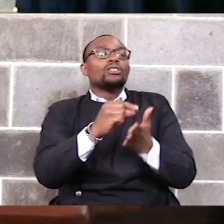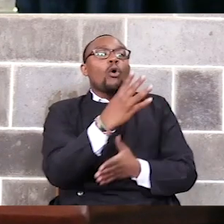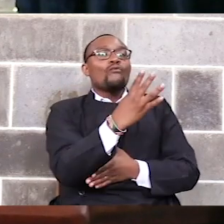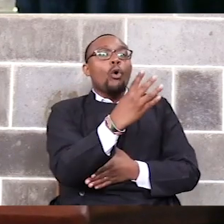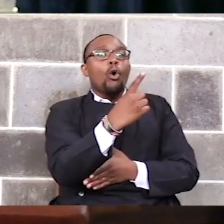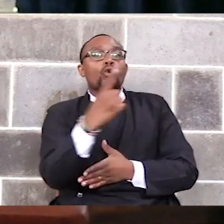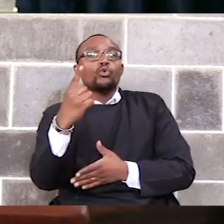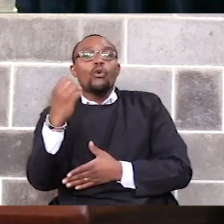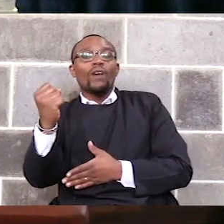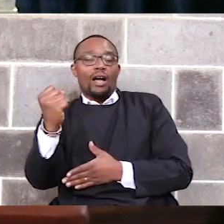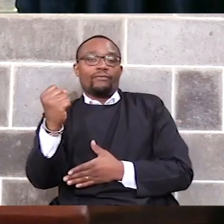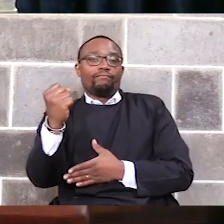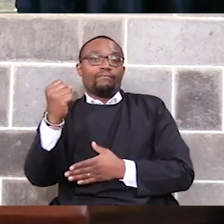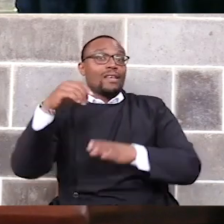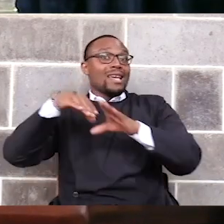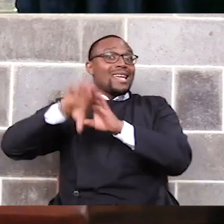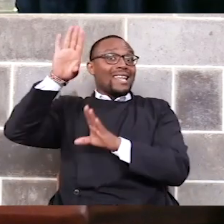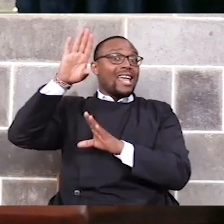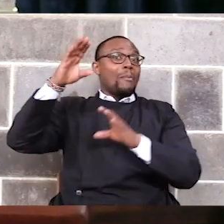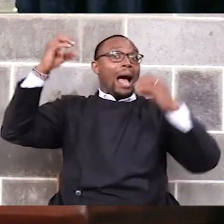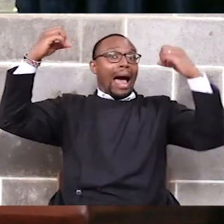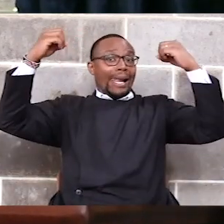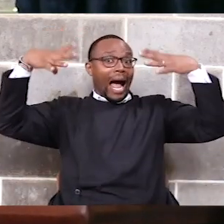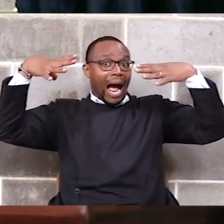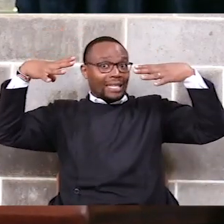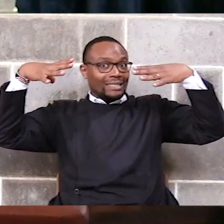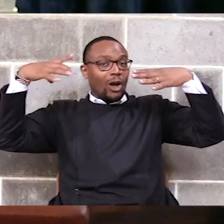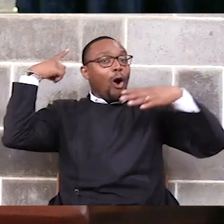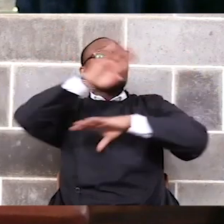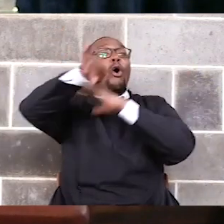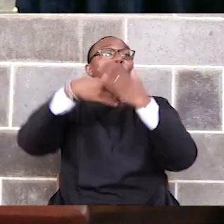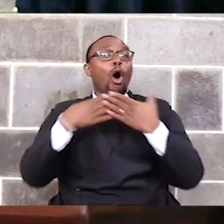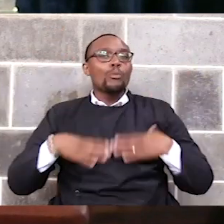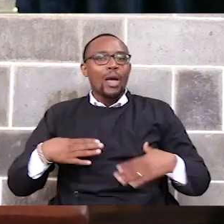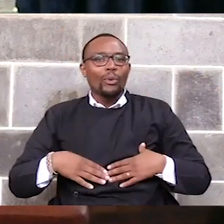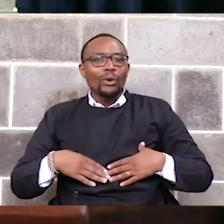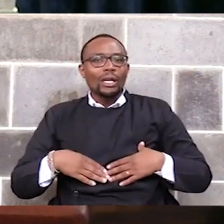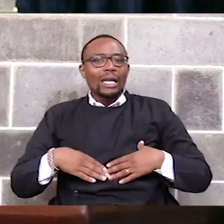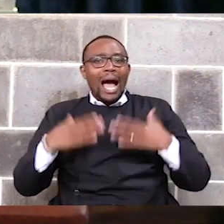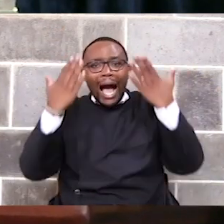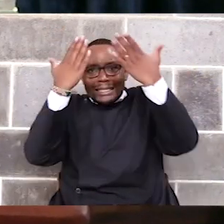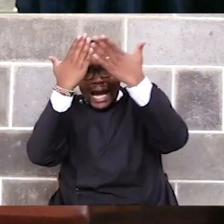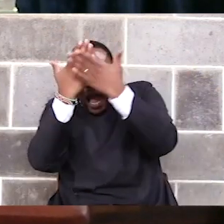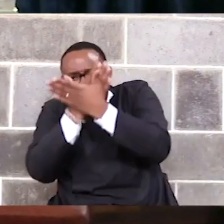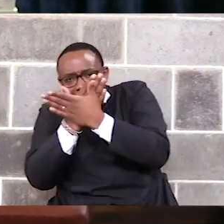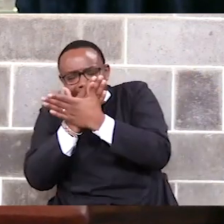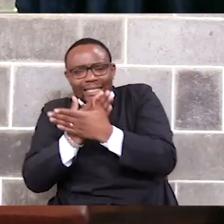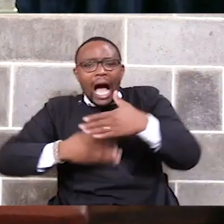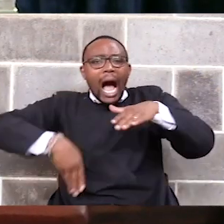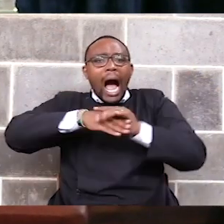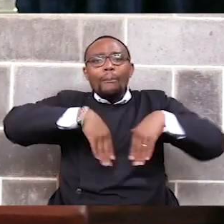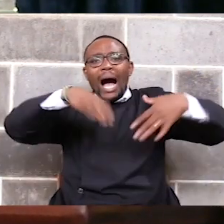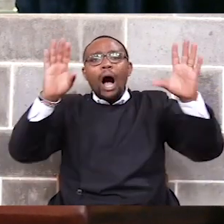and that life was the light of all mankind. The light shines in the darkness, and the darkness has overcome